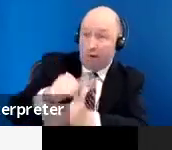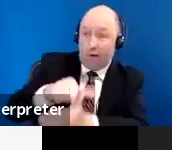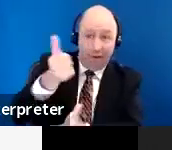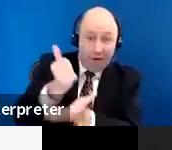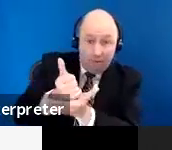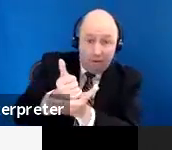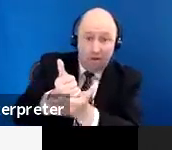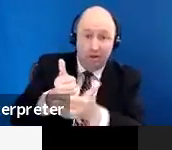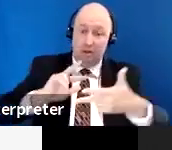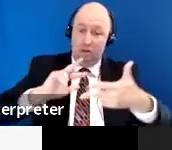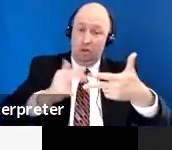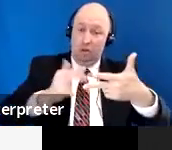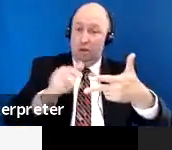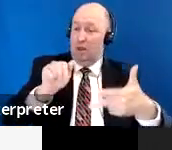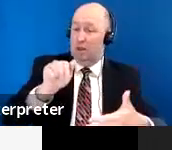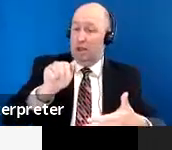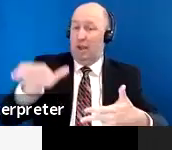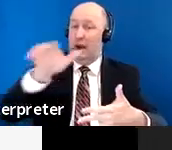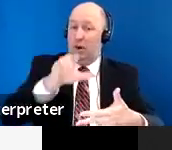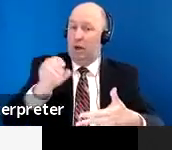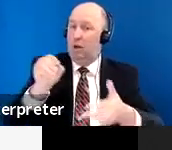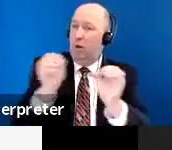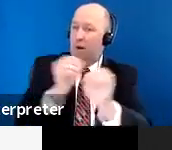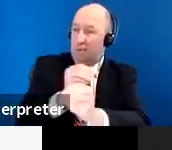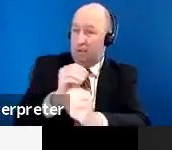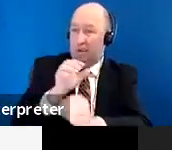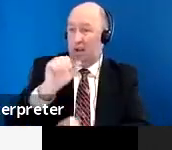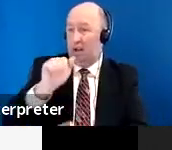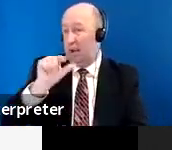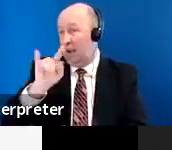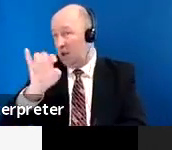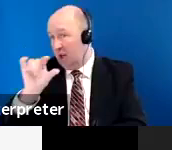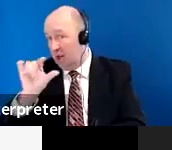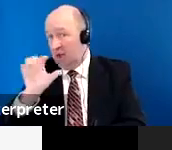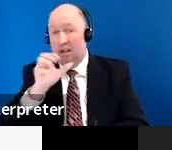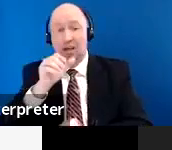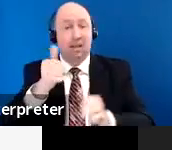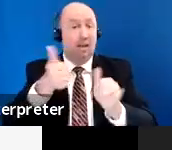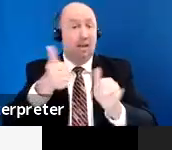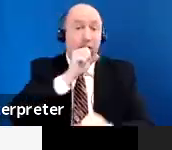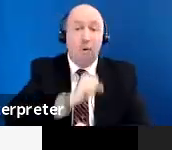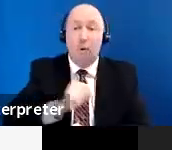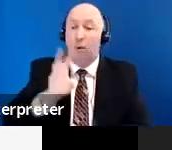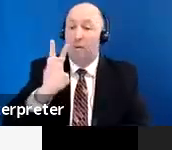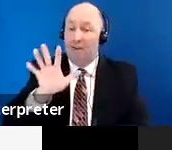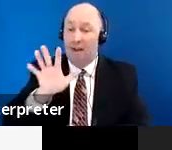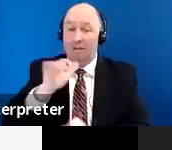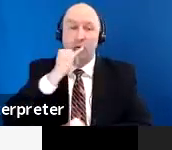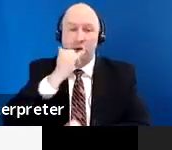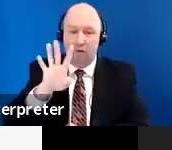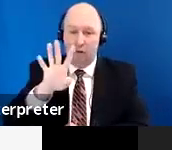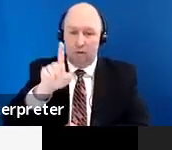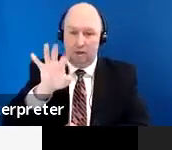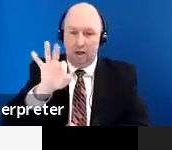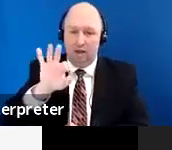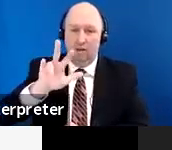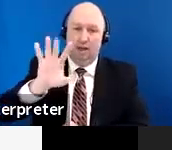Area Office on Aging, please give them a call. If anybody 65 years old or needs assistance,